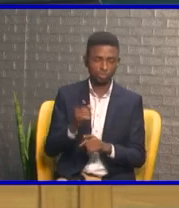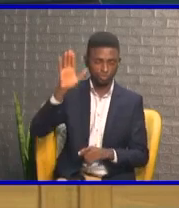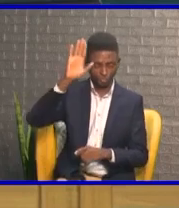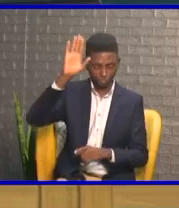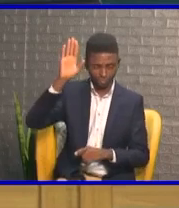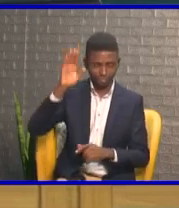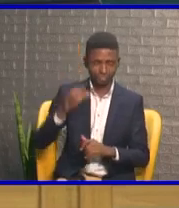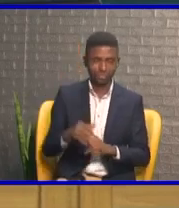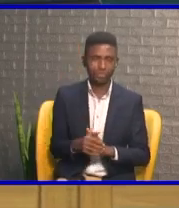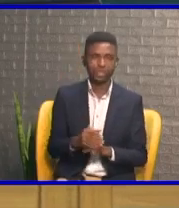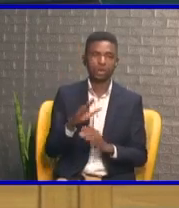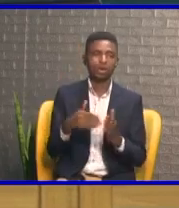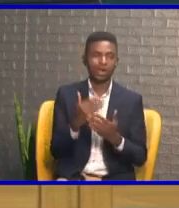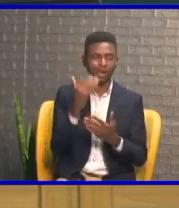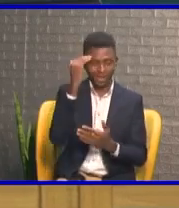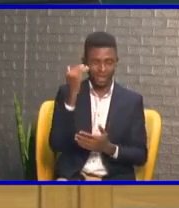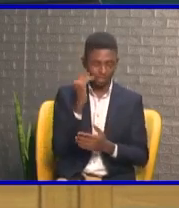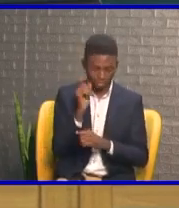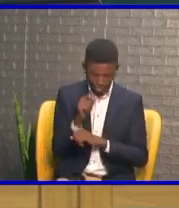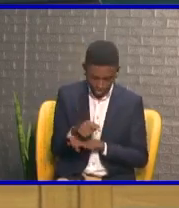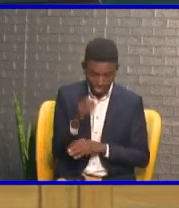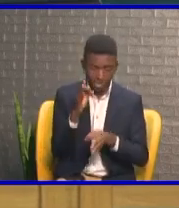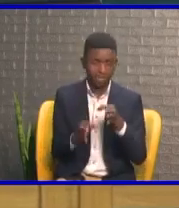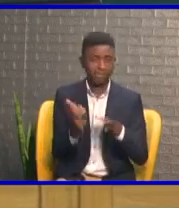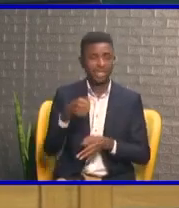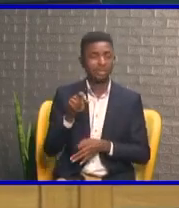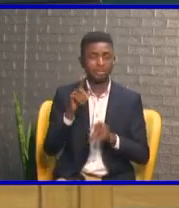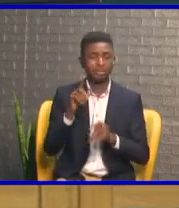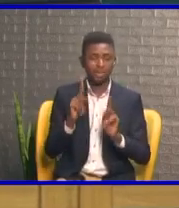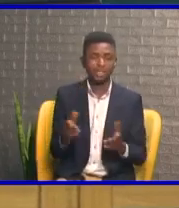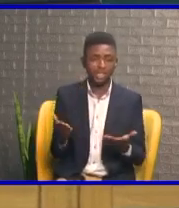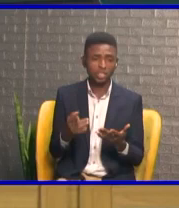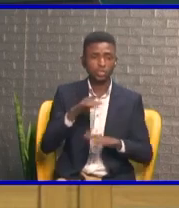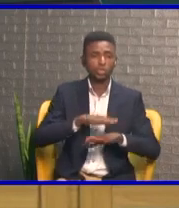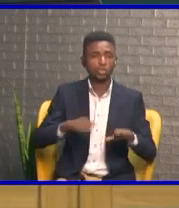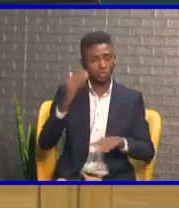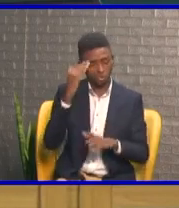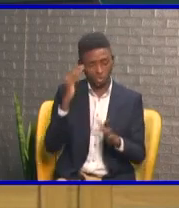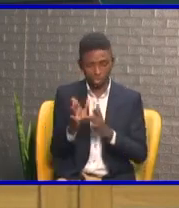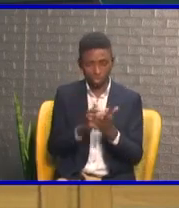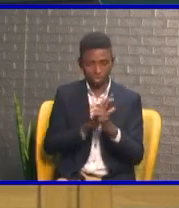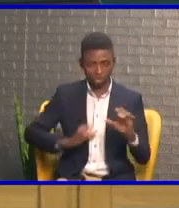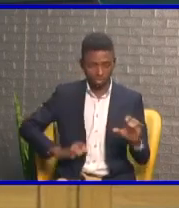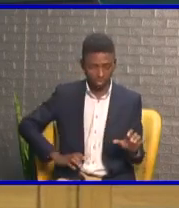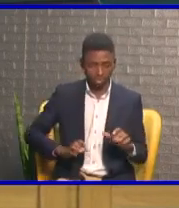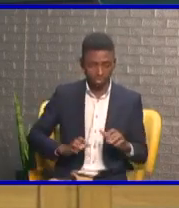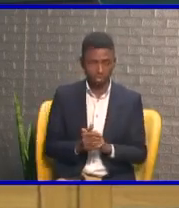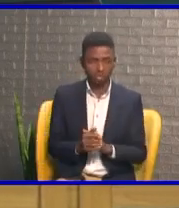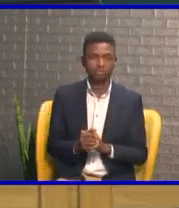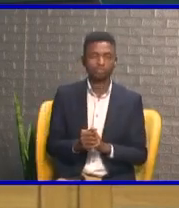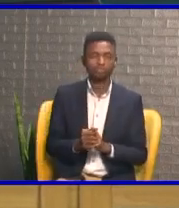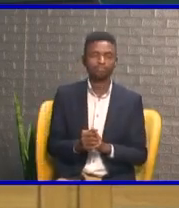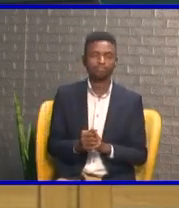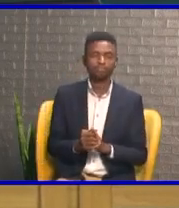Right? All heads bowed and eyes closed. If there's anybody here you don't know Jesus, God bless you. Any other person here? Any other person